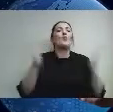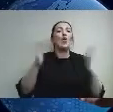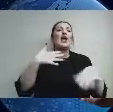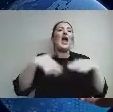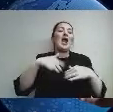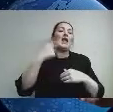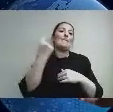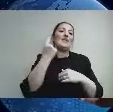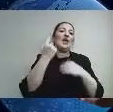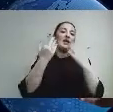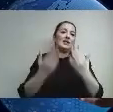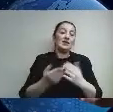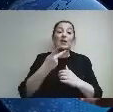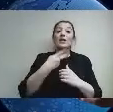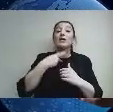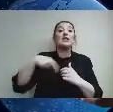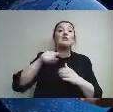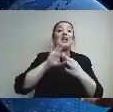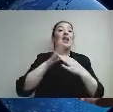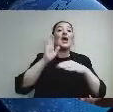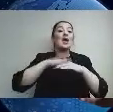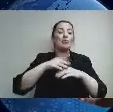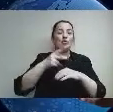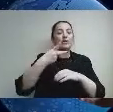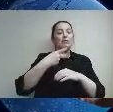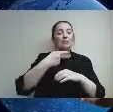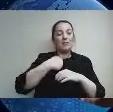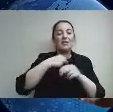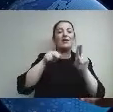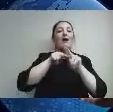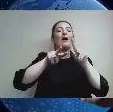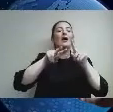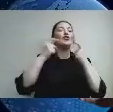to disabled individuals through career websites.